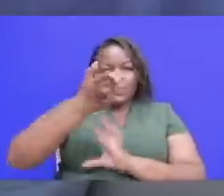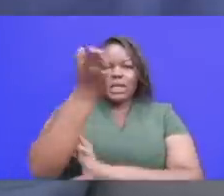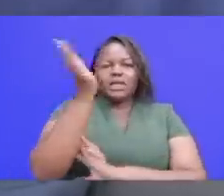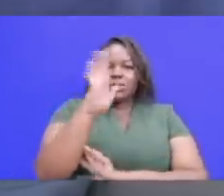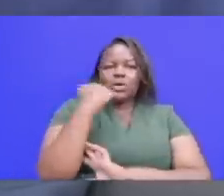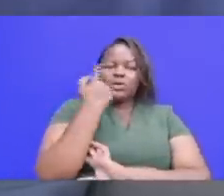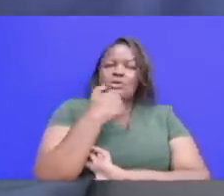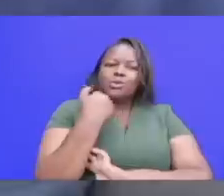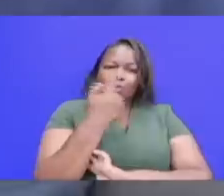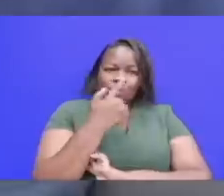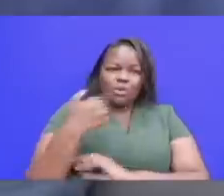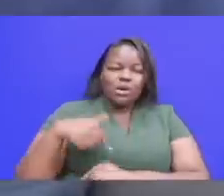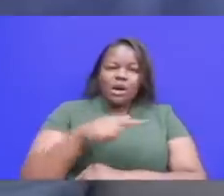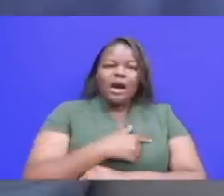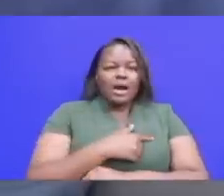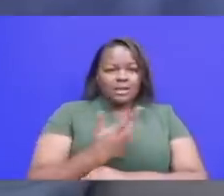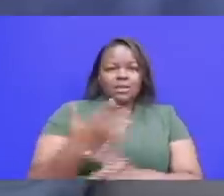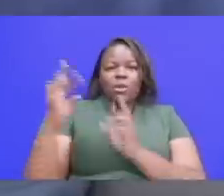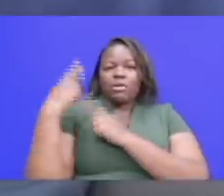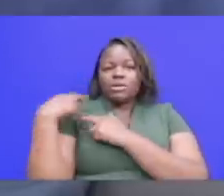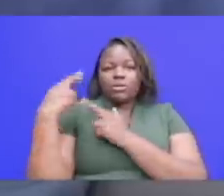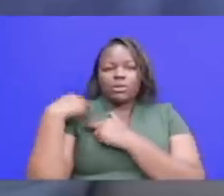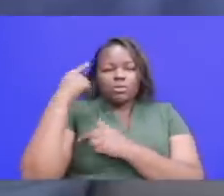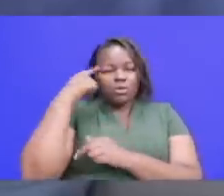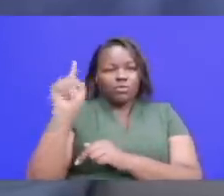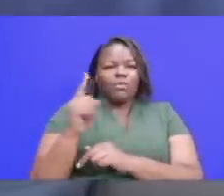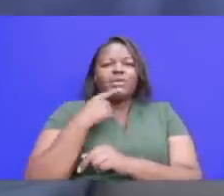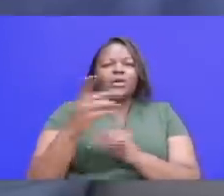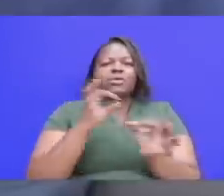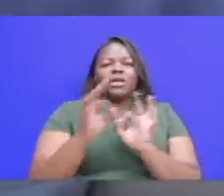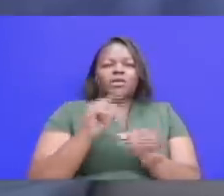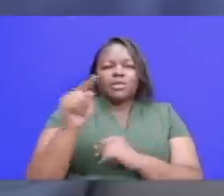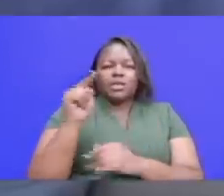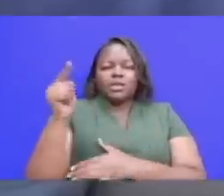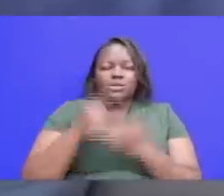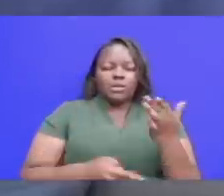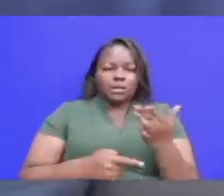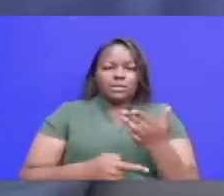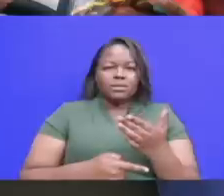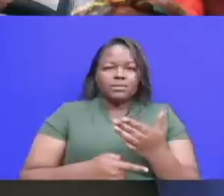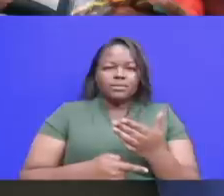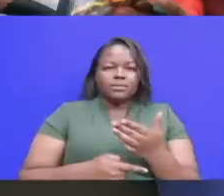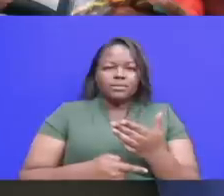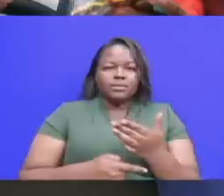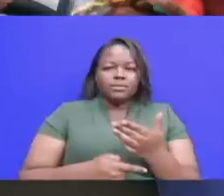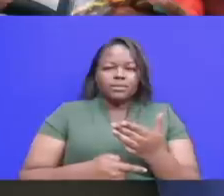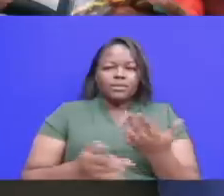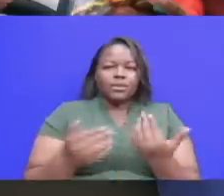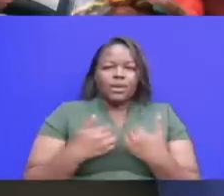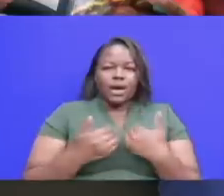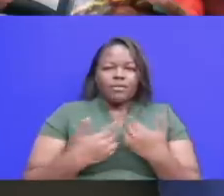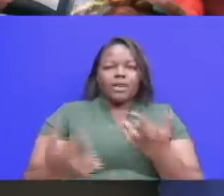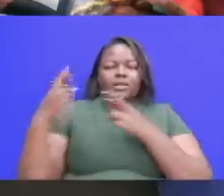whom we are accountable first. Amen. So if that is what could have been the driving factor